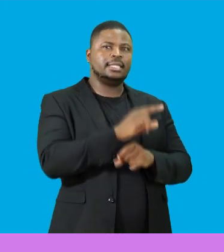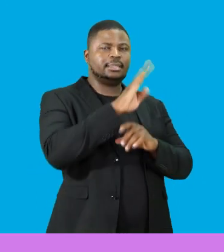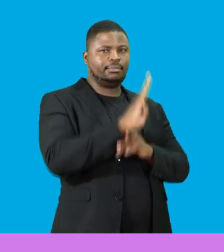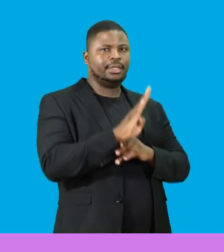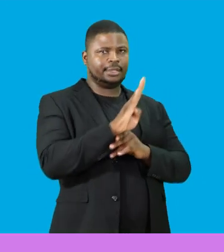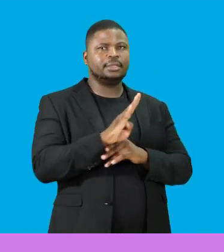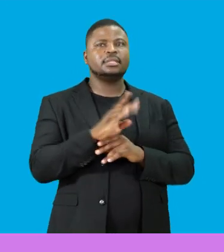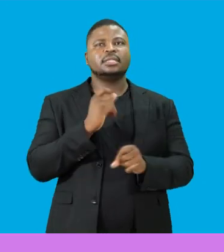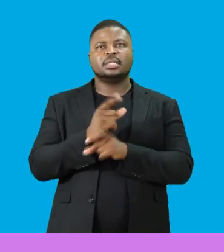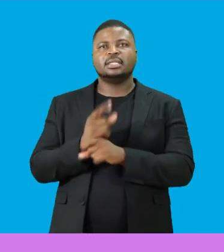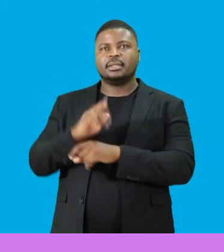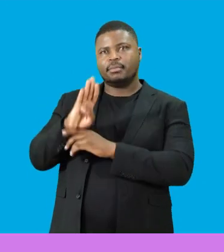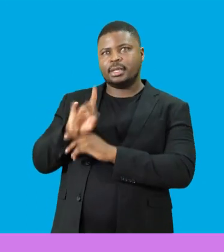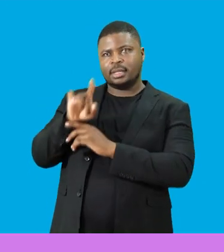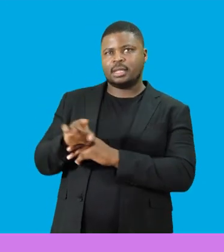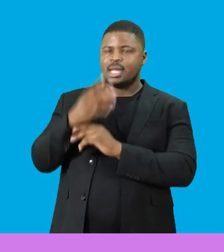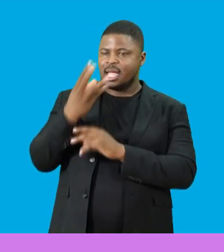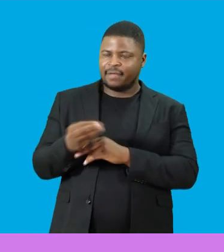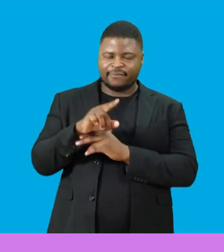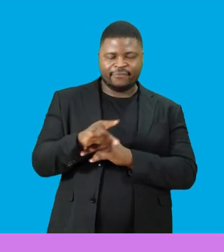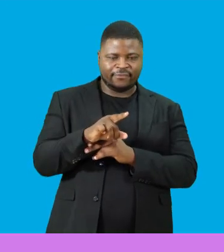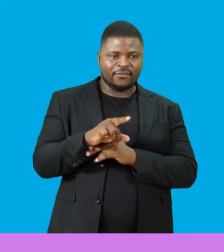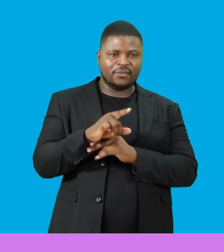for taxi B is the one that has a fixed cost.